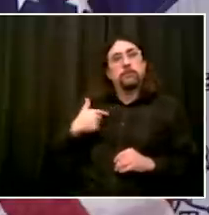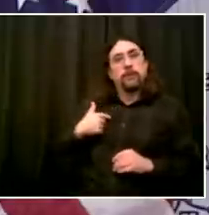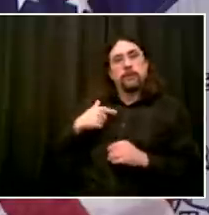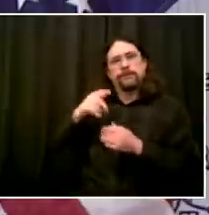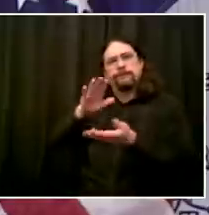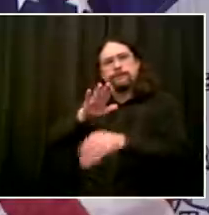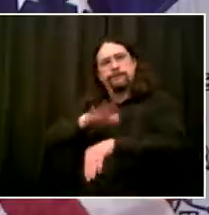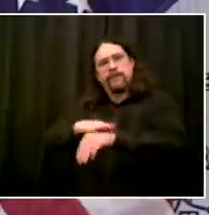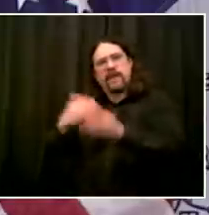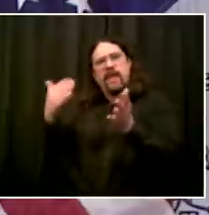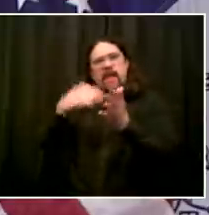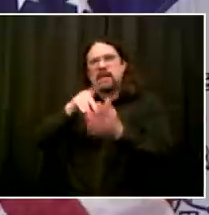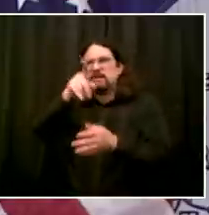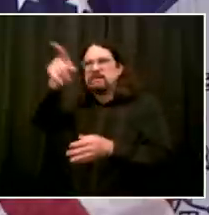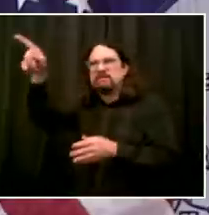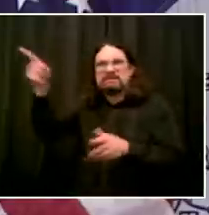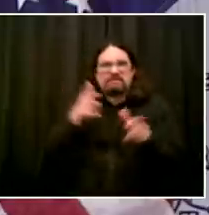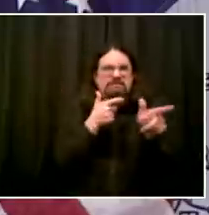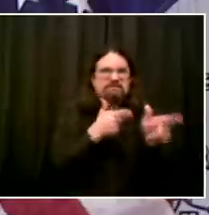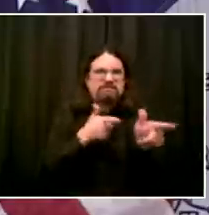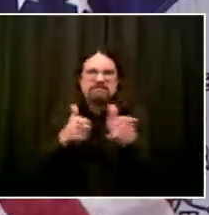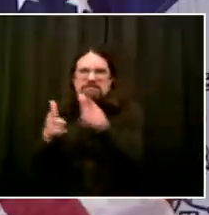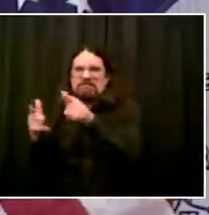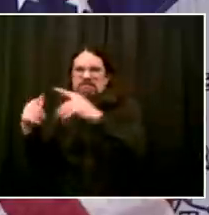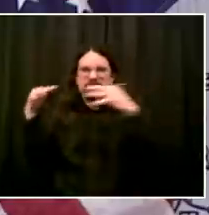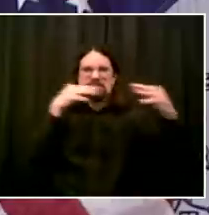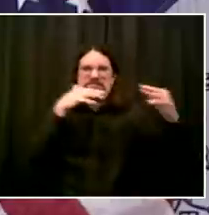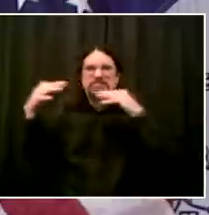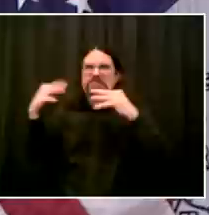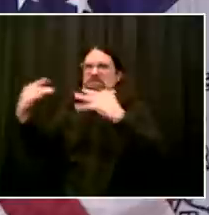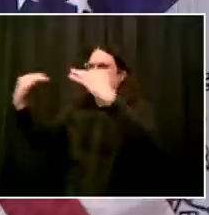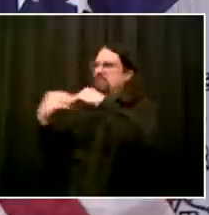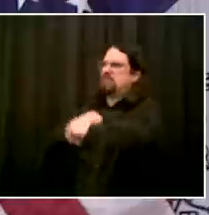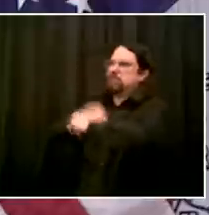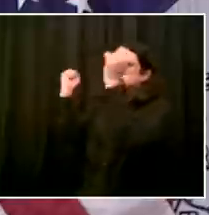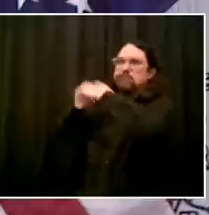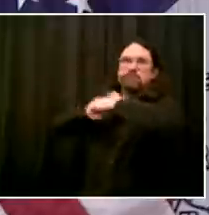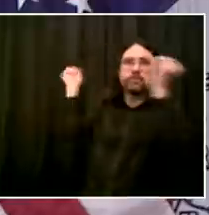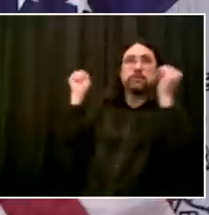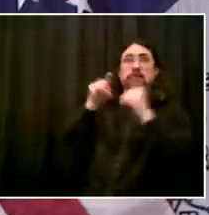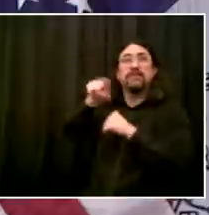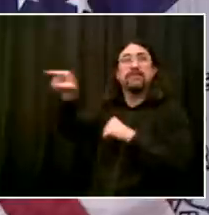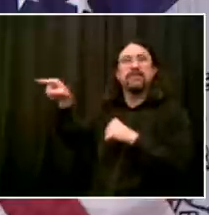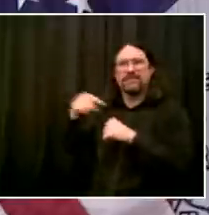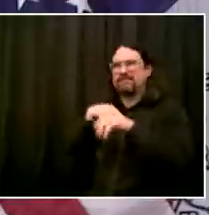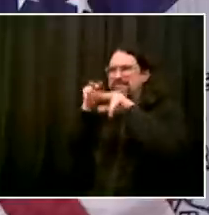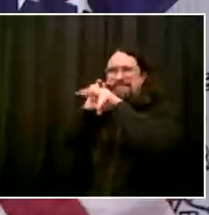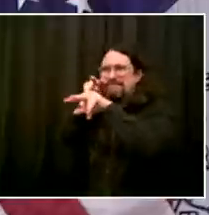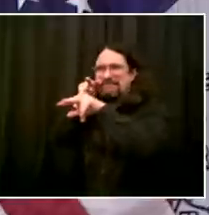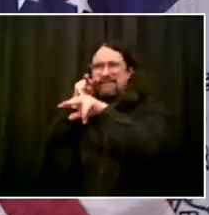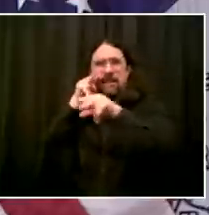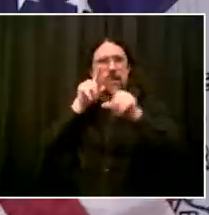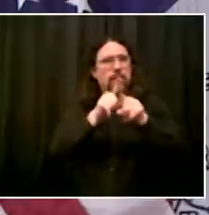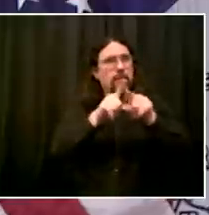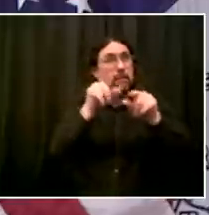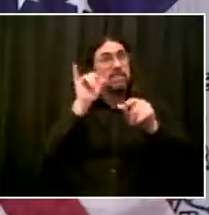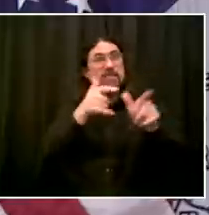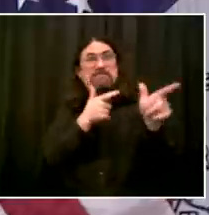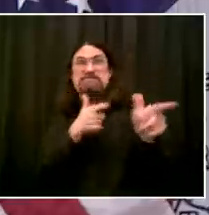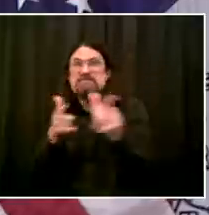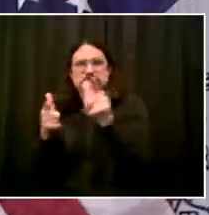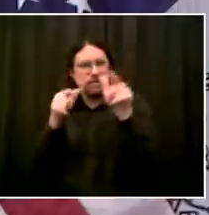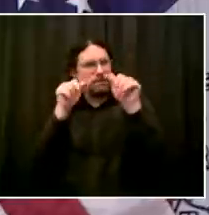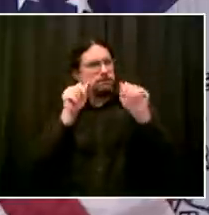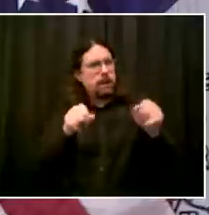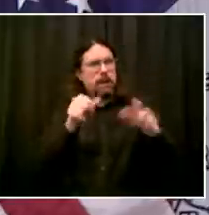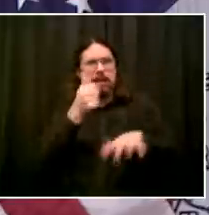the reality we're going to be facing now is we might well see those very localized challenges in a